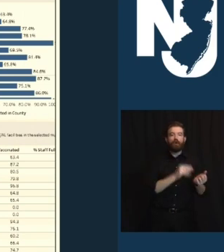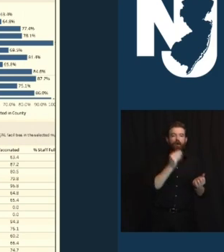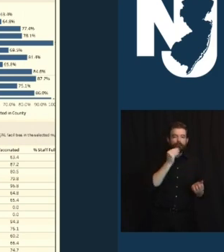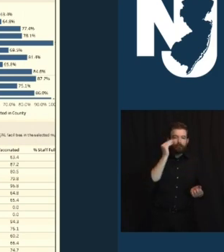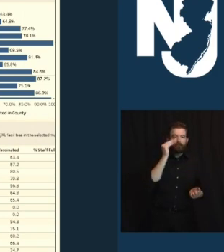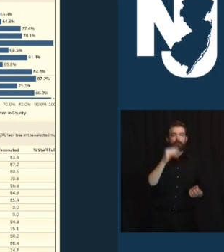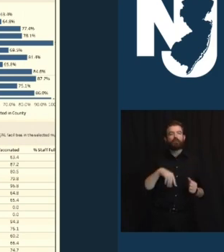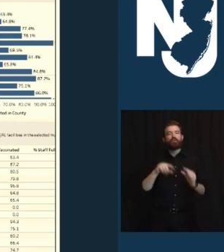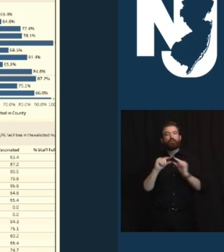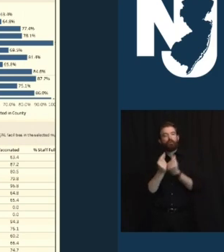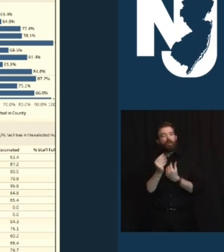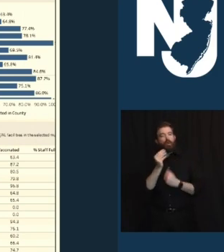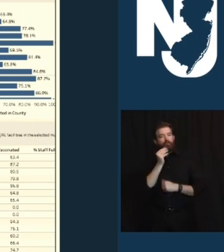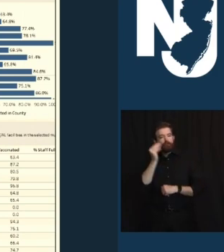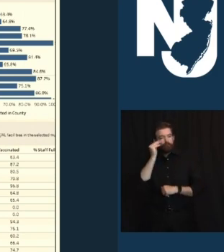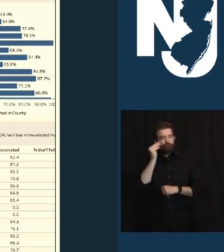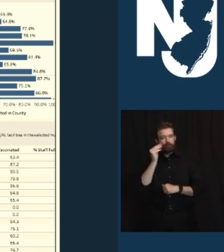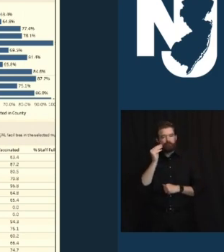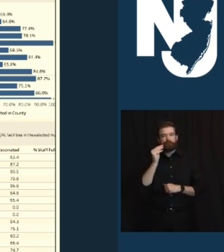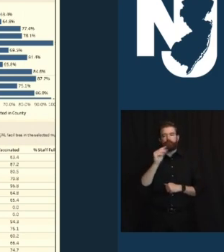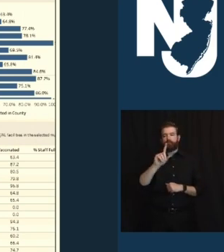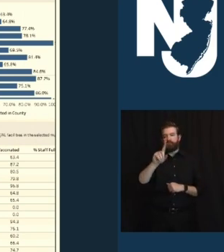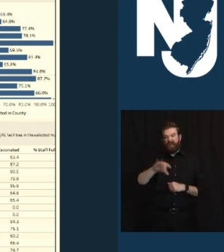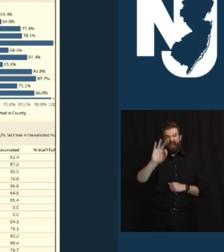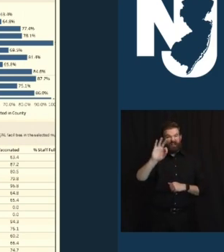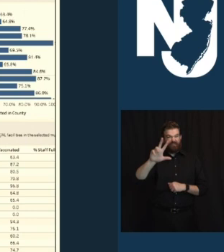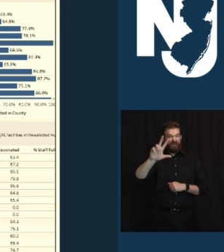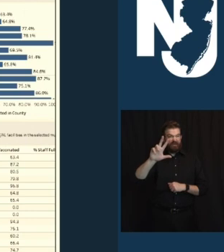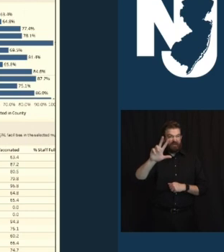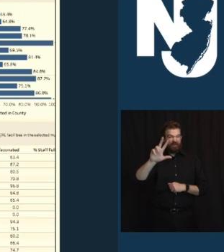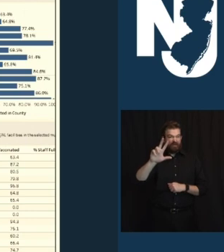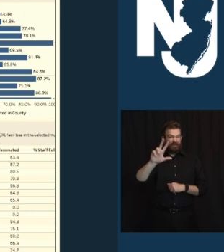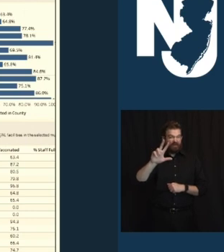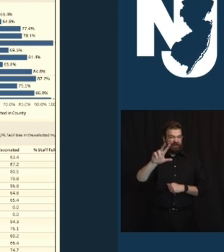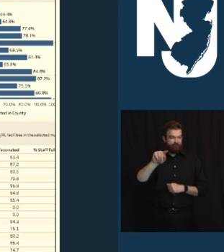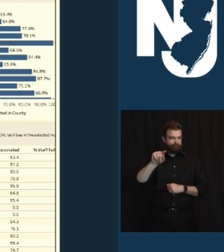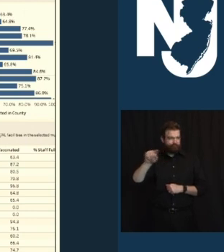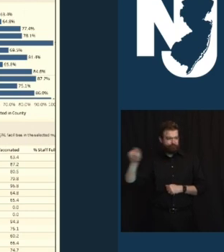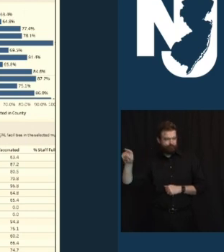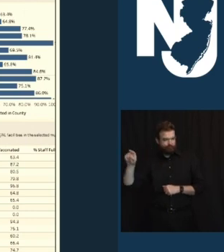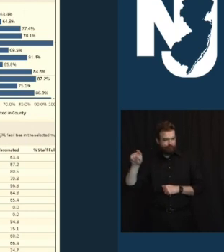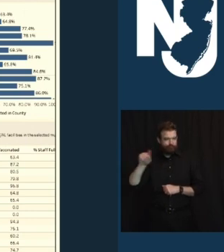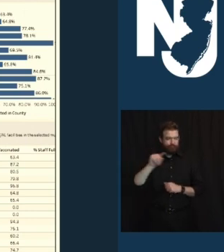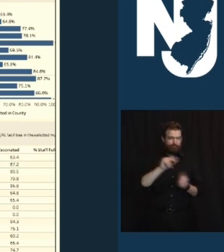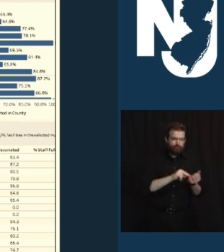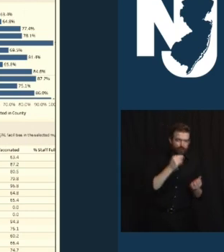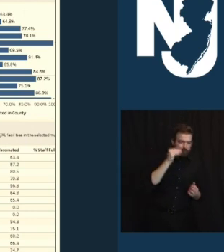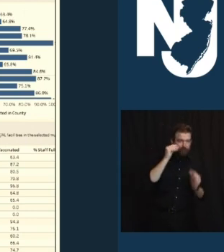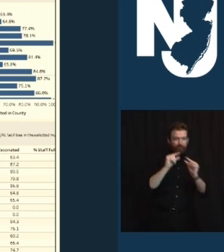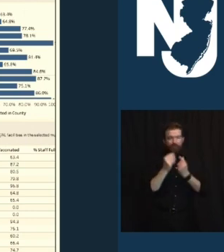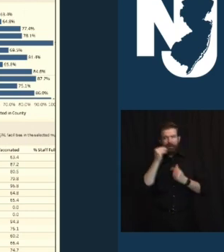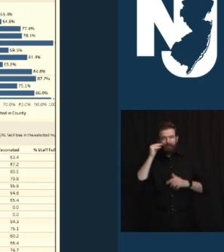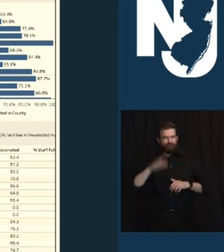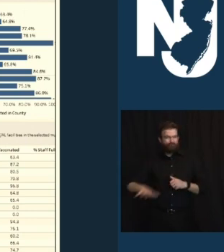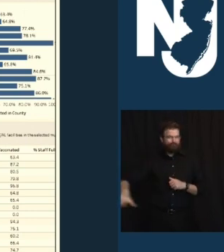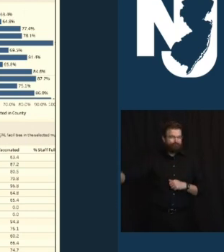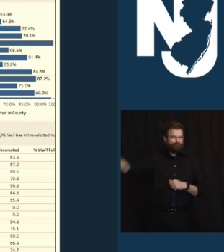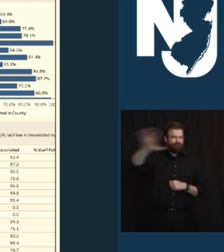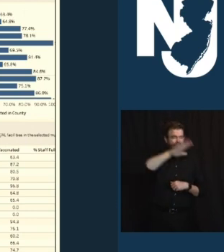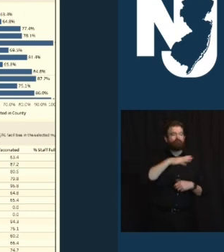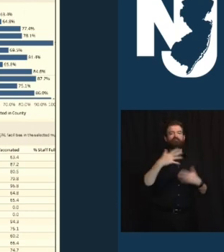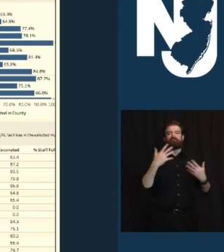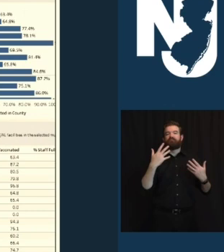1,193 long-term care facilities. This is the ultimate eye chart before you. I want to send my appreciation